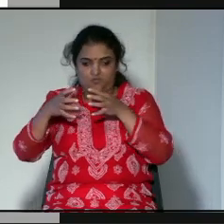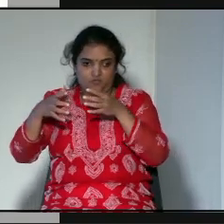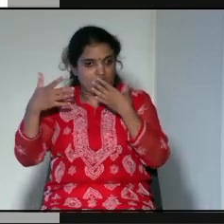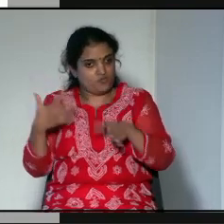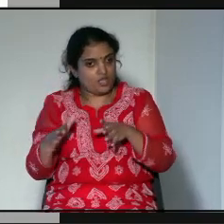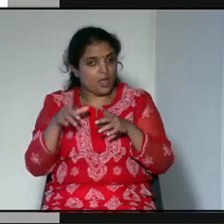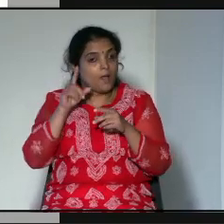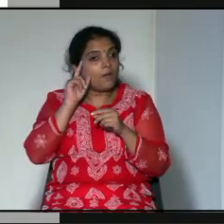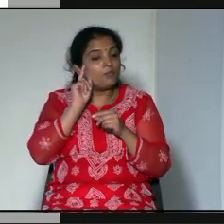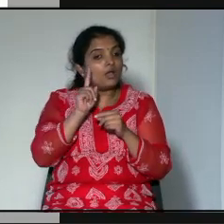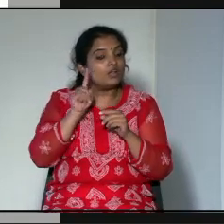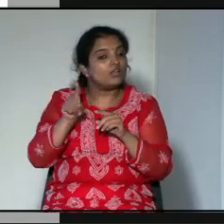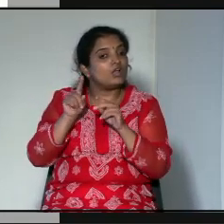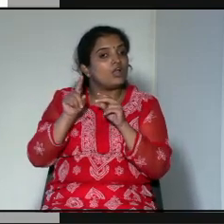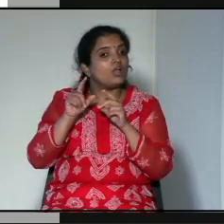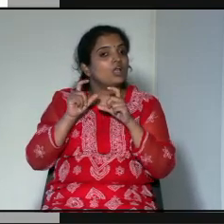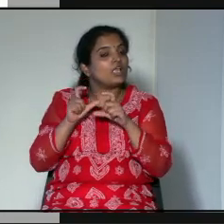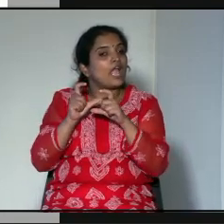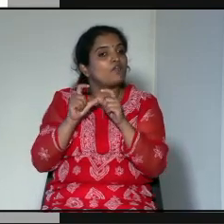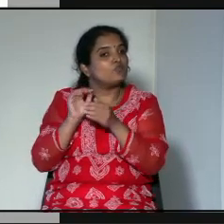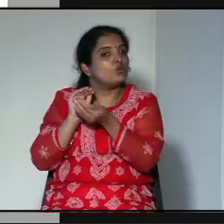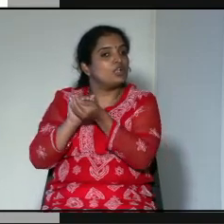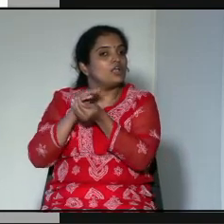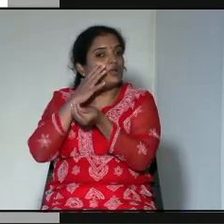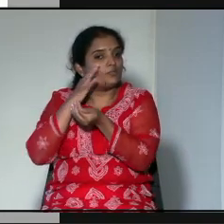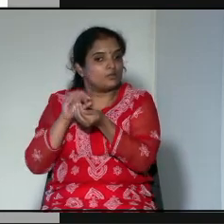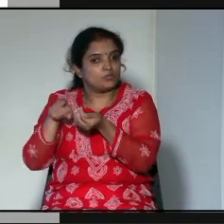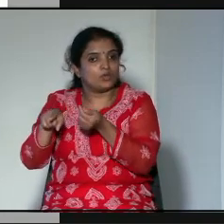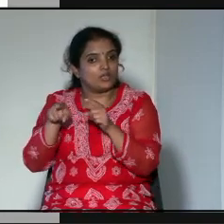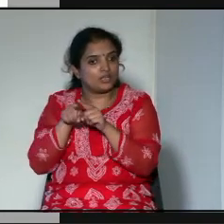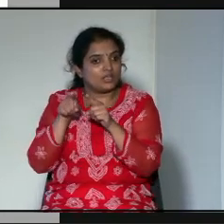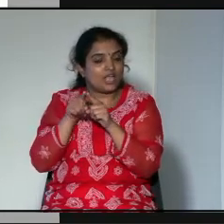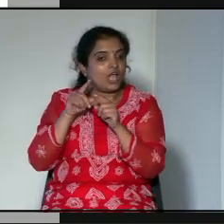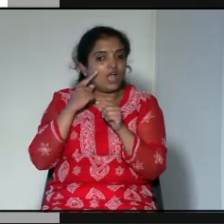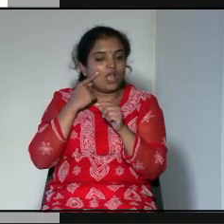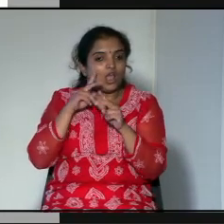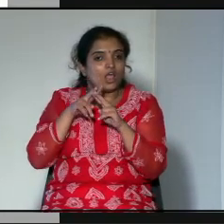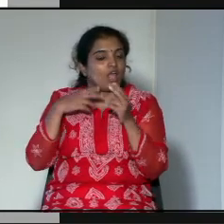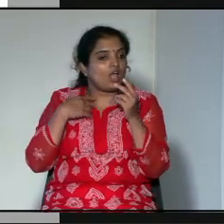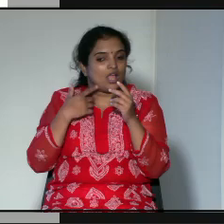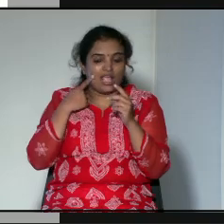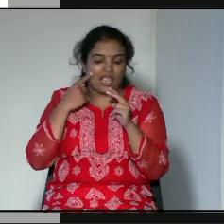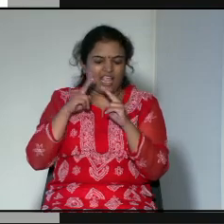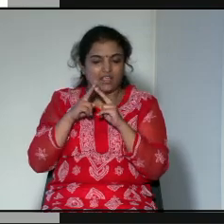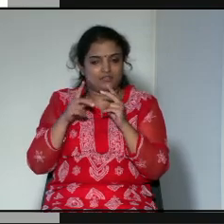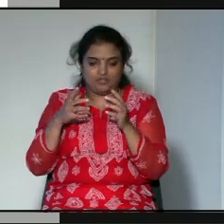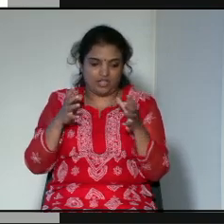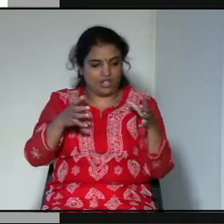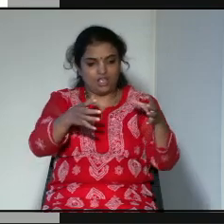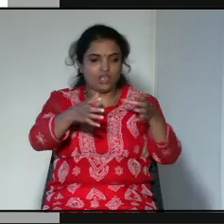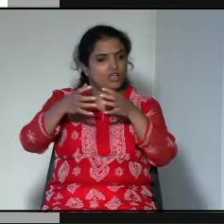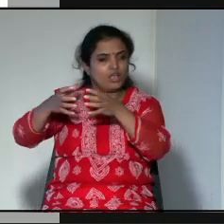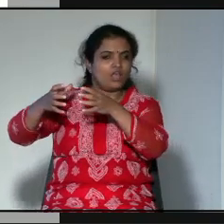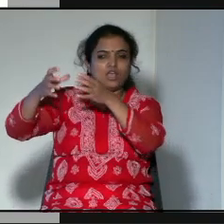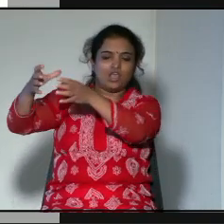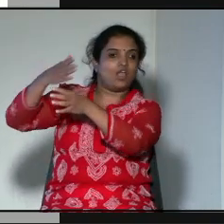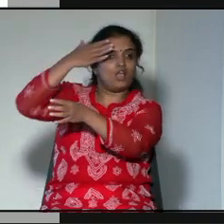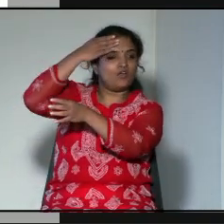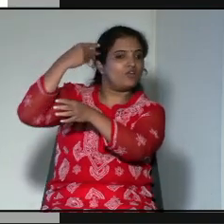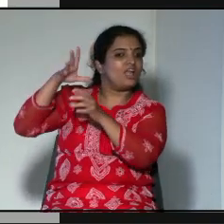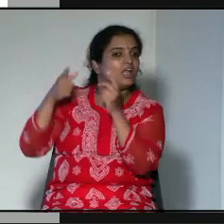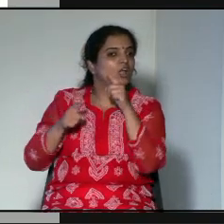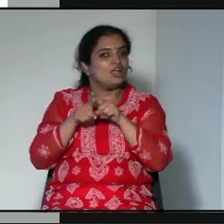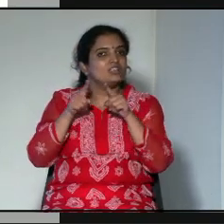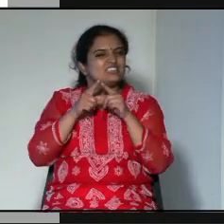iron wires to prevent it from breaking under the heat of the furnace. This outer unit,